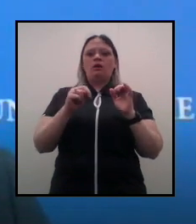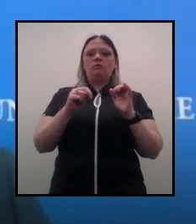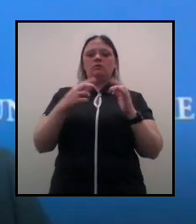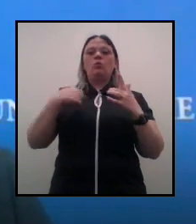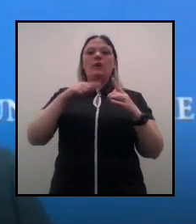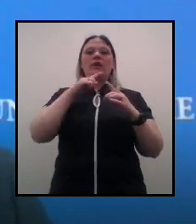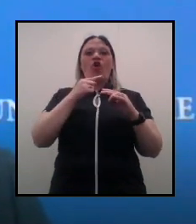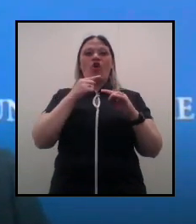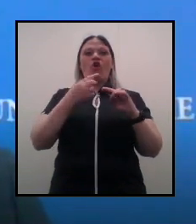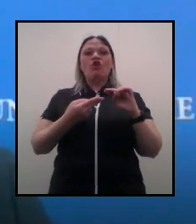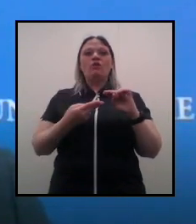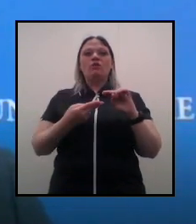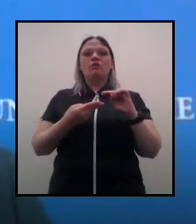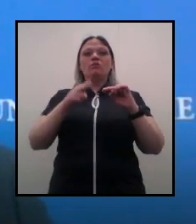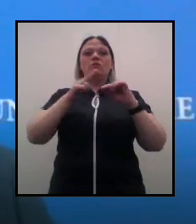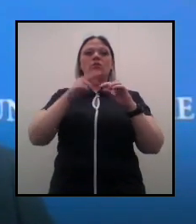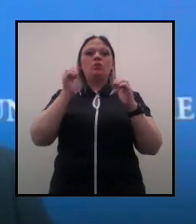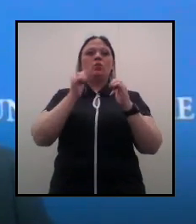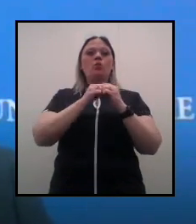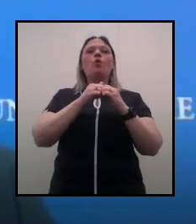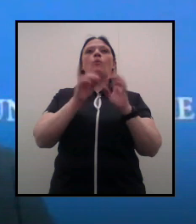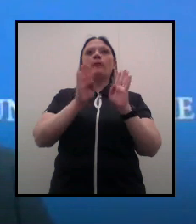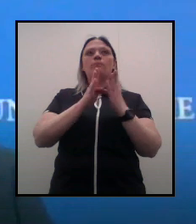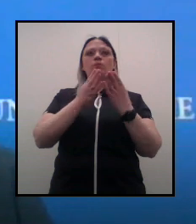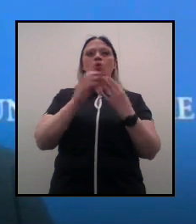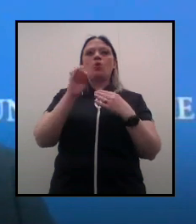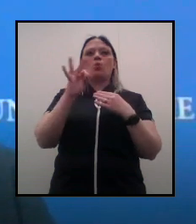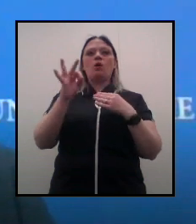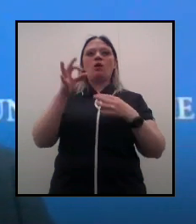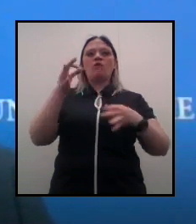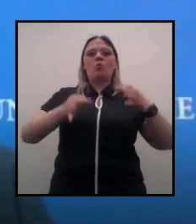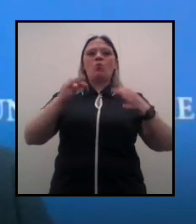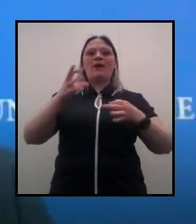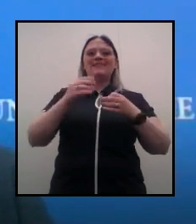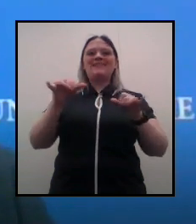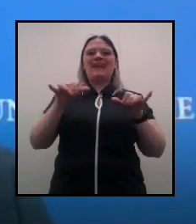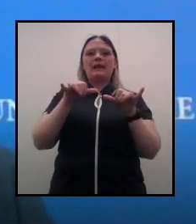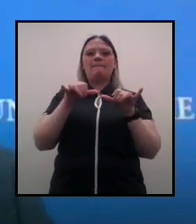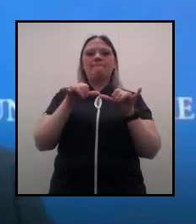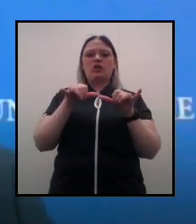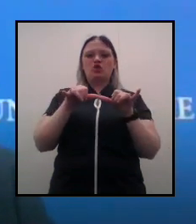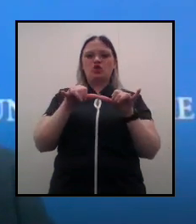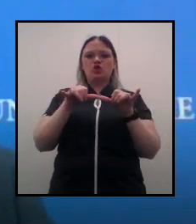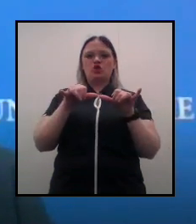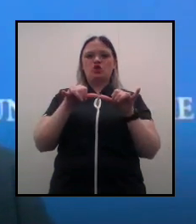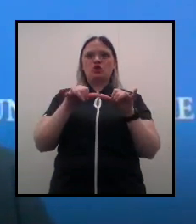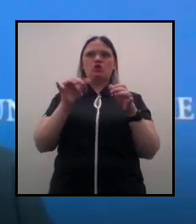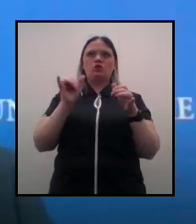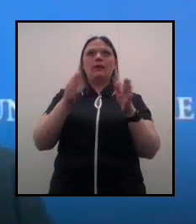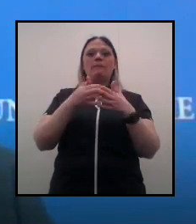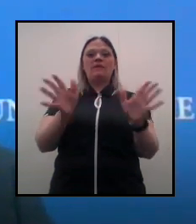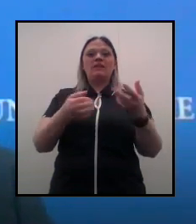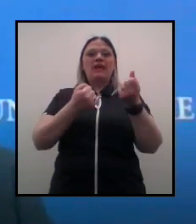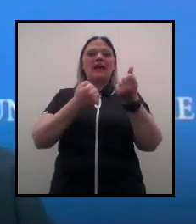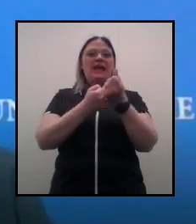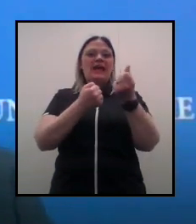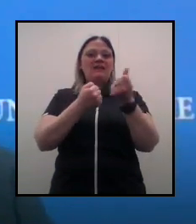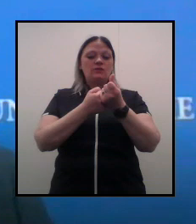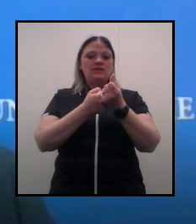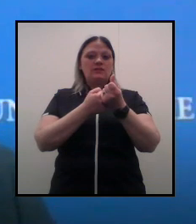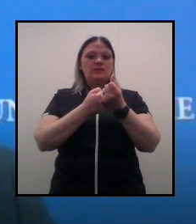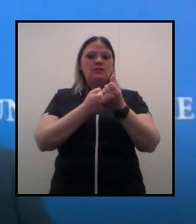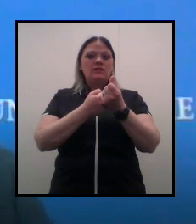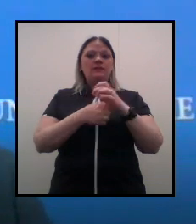with regards to the Bureau of Weights and Measures, which is now in, of course, the Office of Public Advocacy under the Consumer Protection